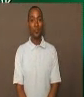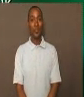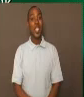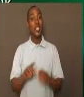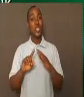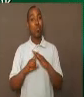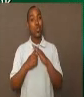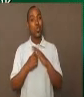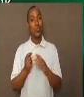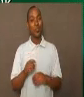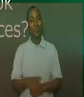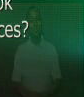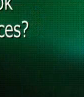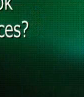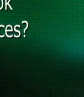Begin.